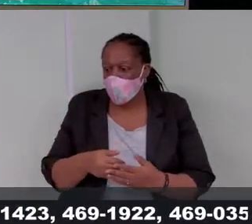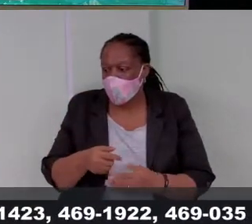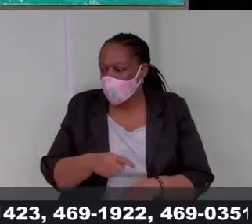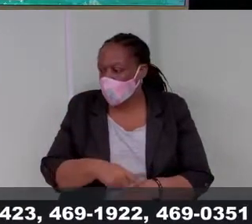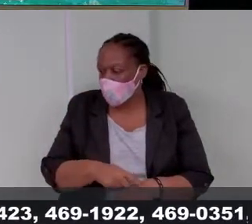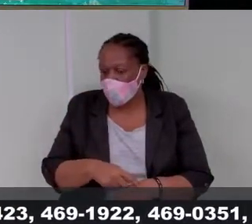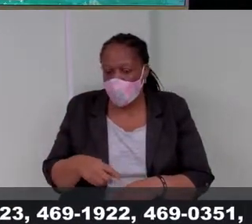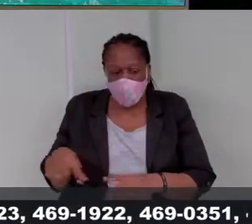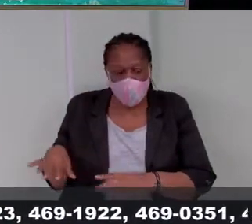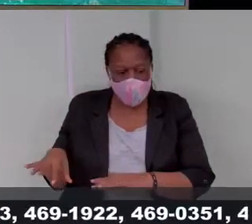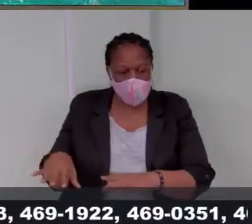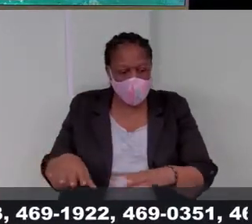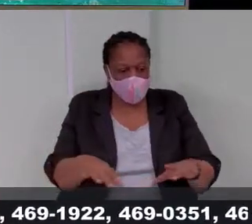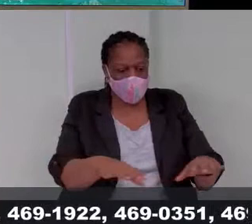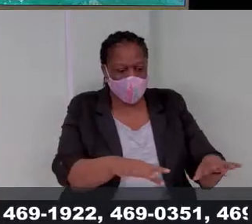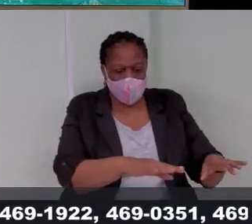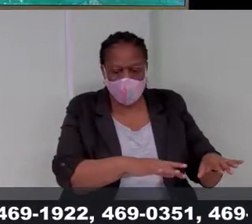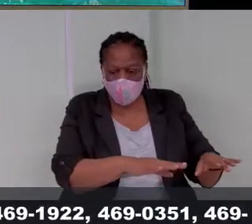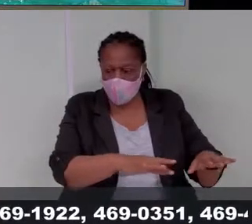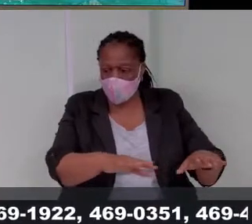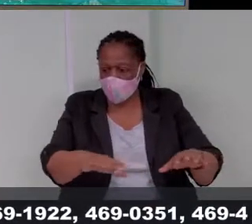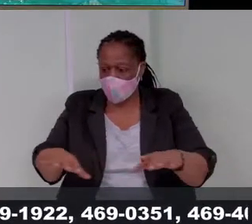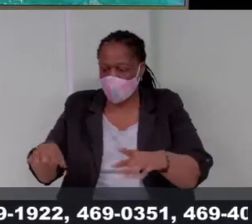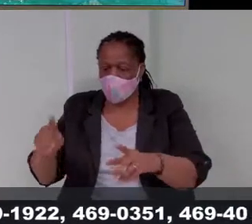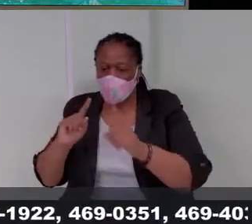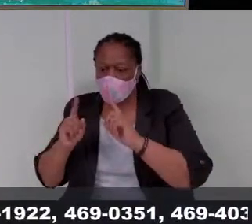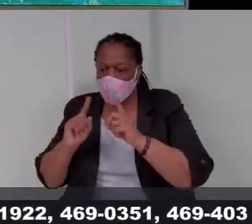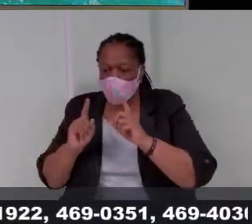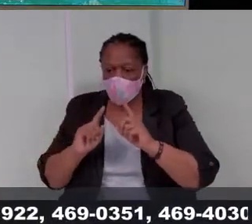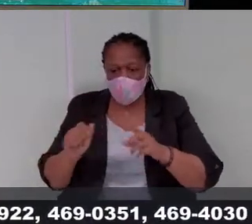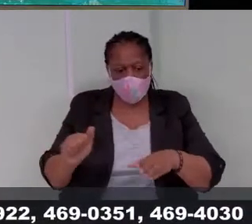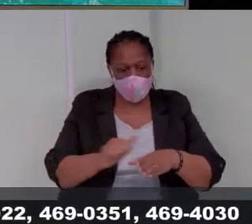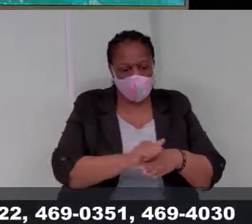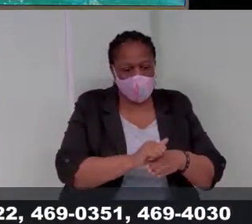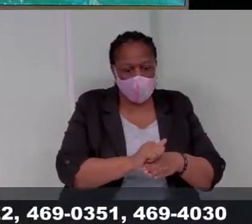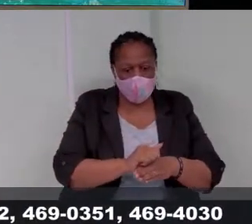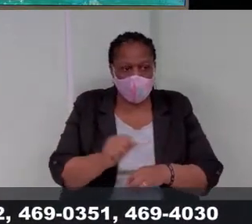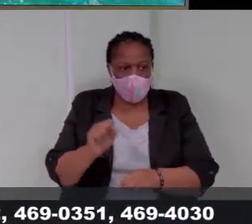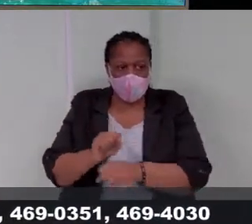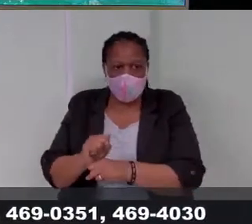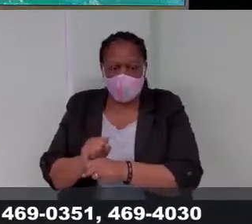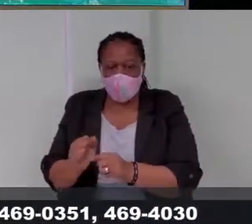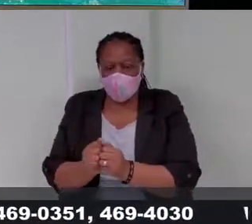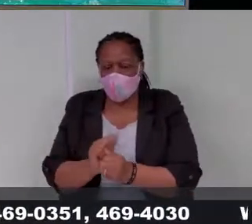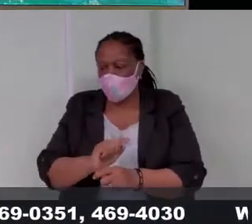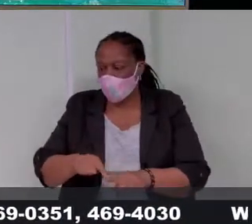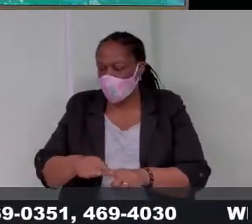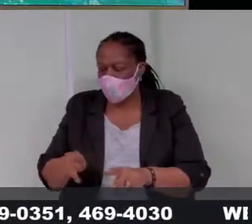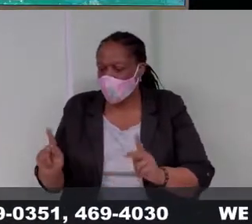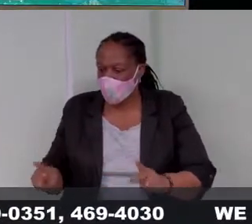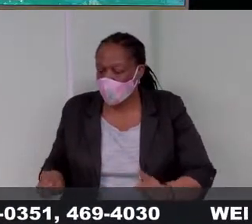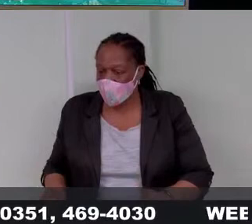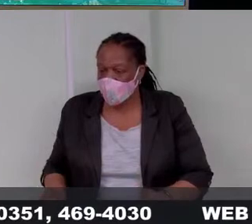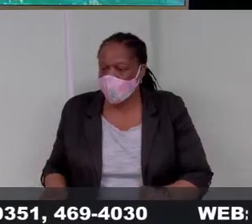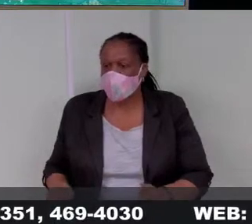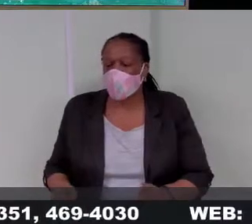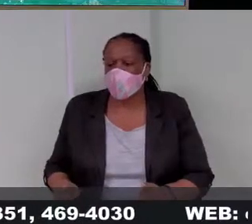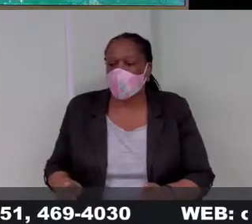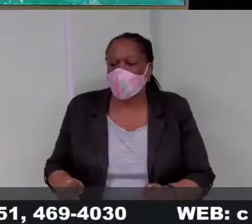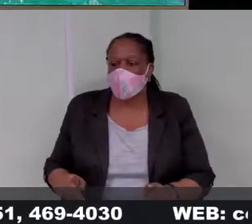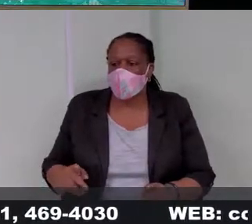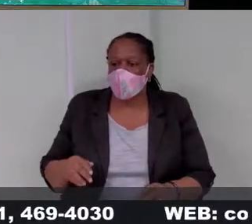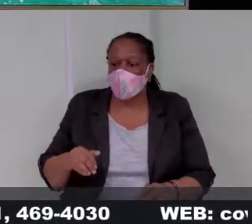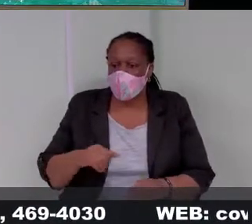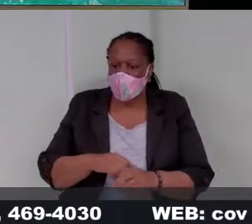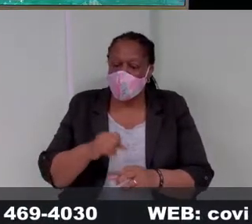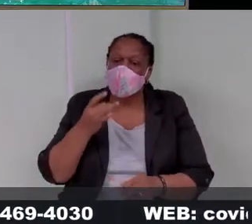his colleagues. He would have been training and working with to restore the power challenges